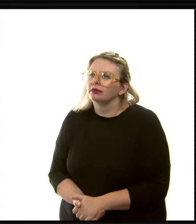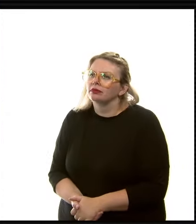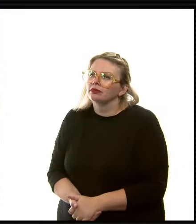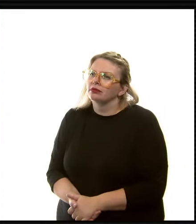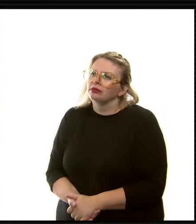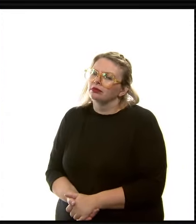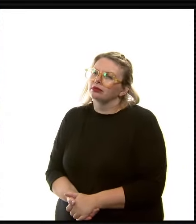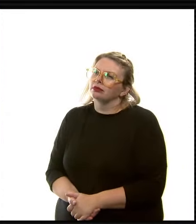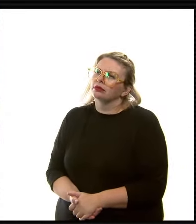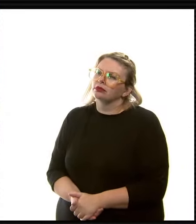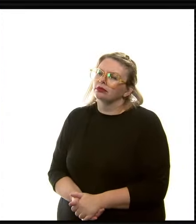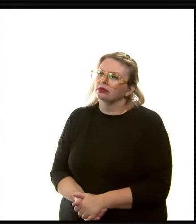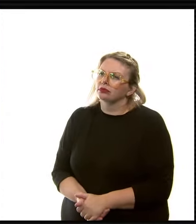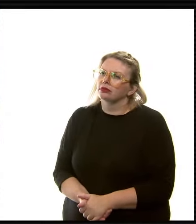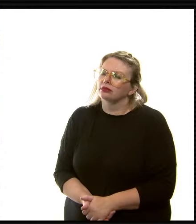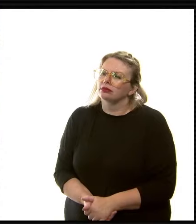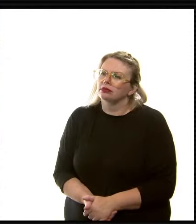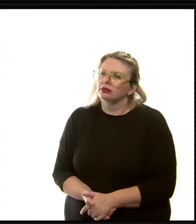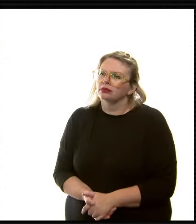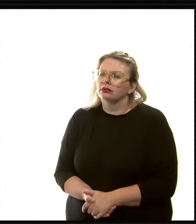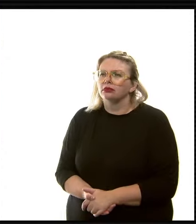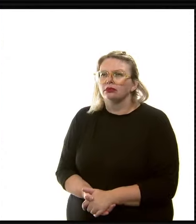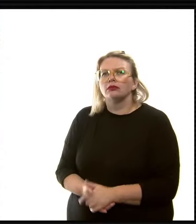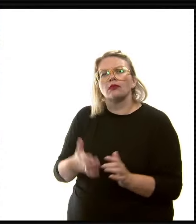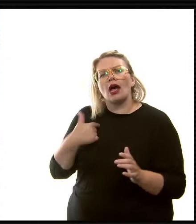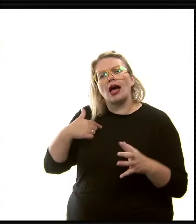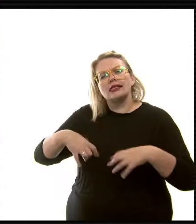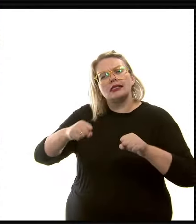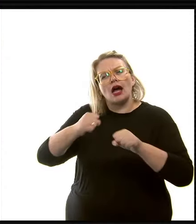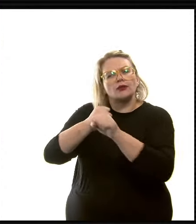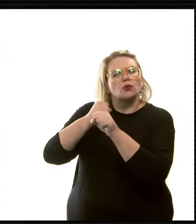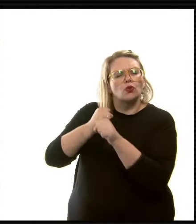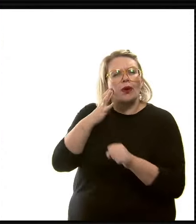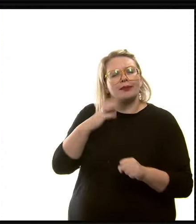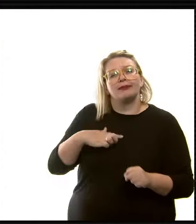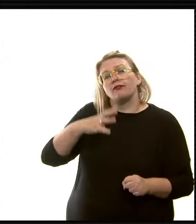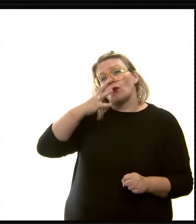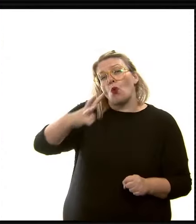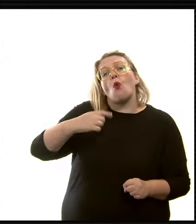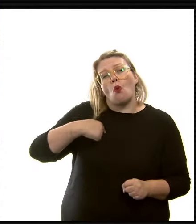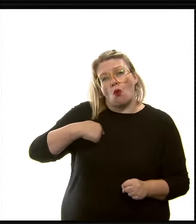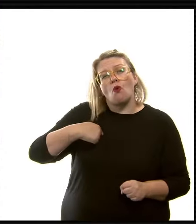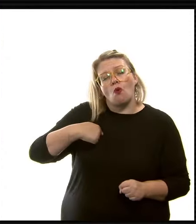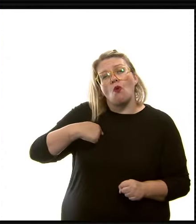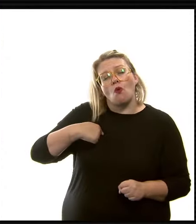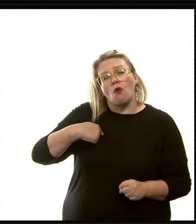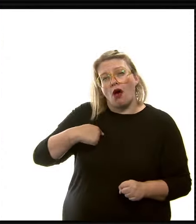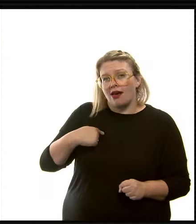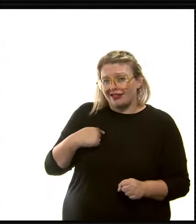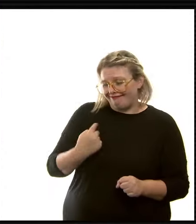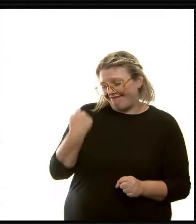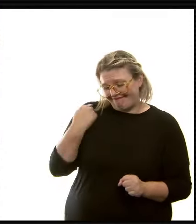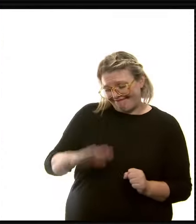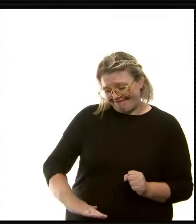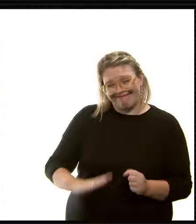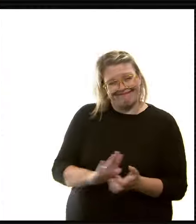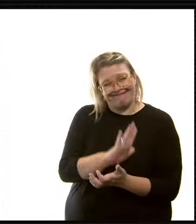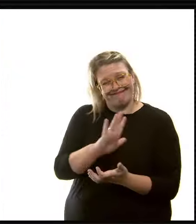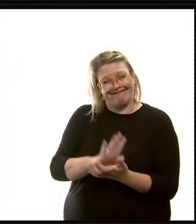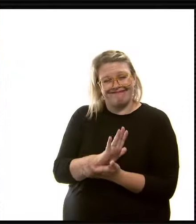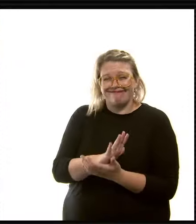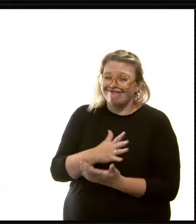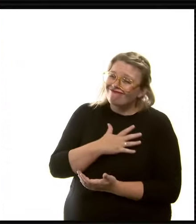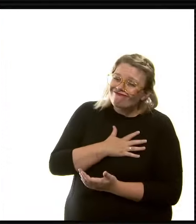I started building with Lego bricks when I was 4 years old, really. I have a lot of fond memories, just sitting